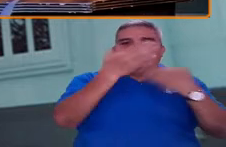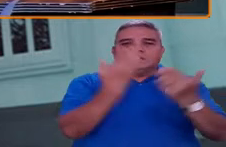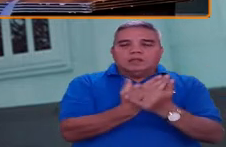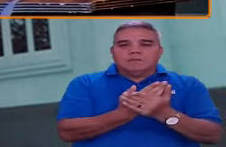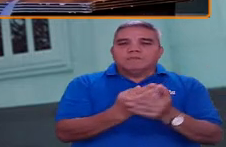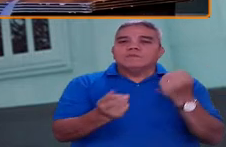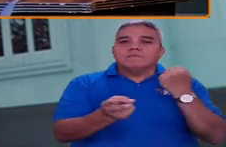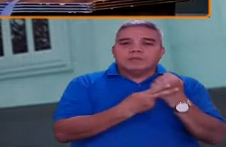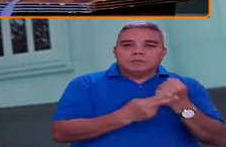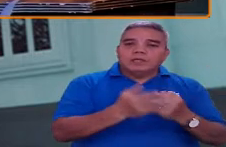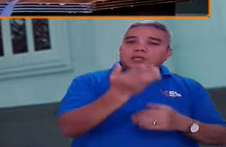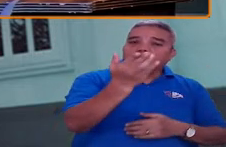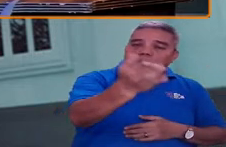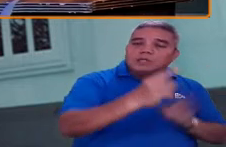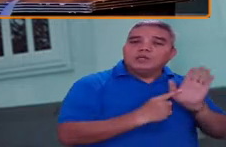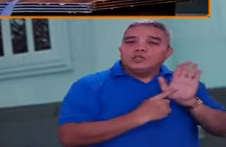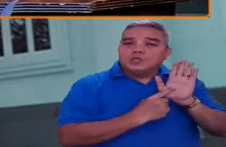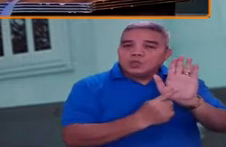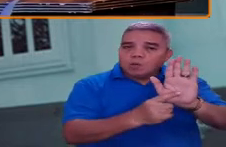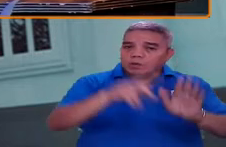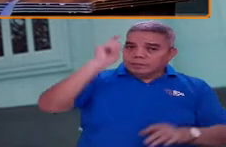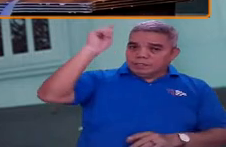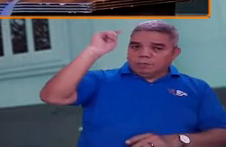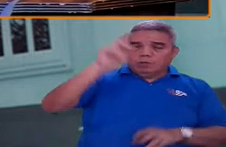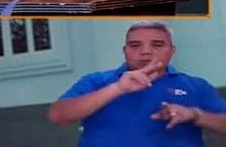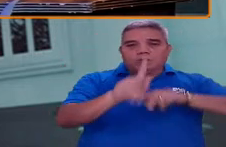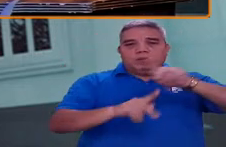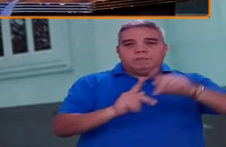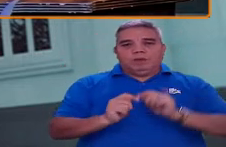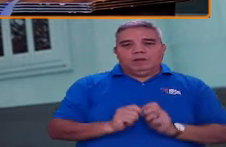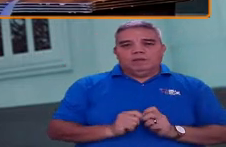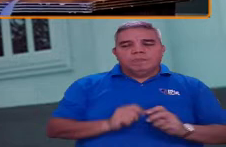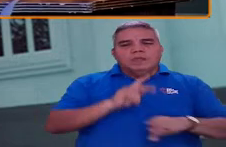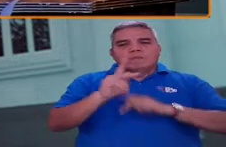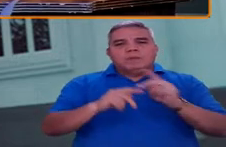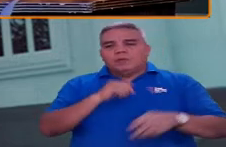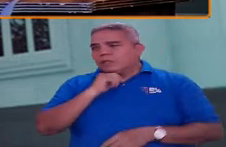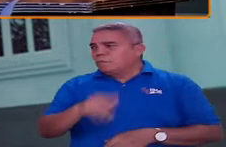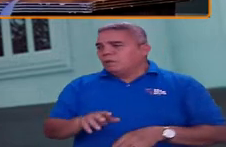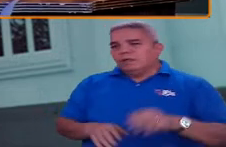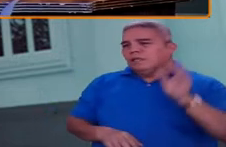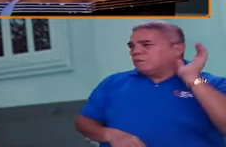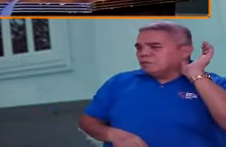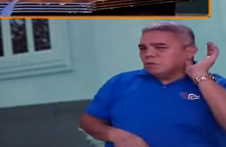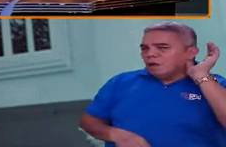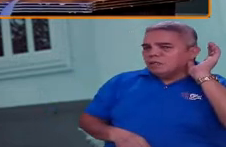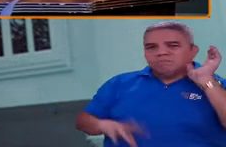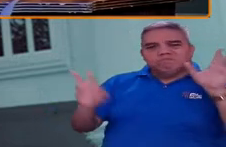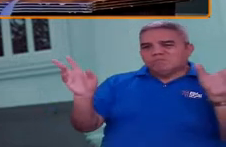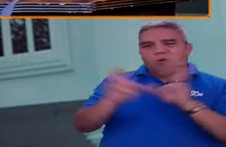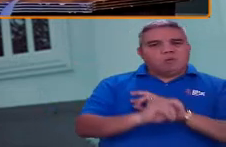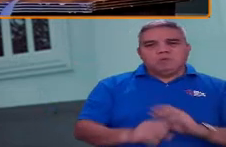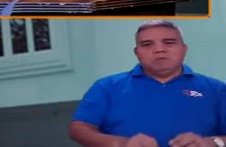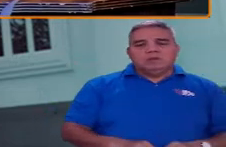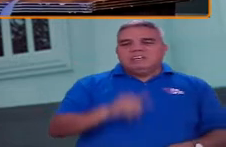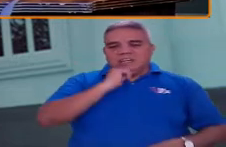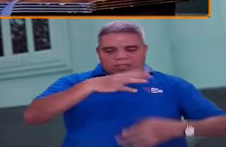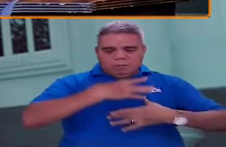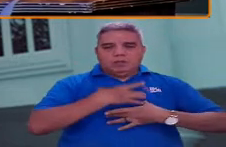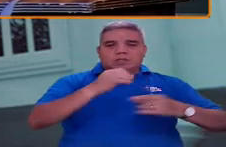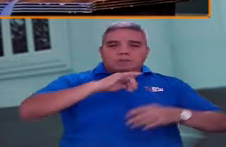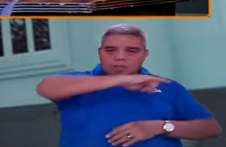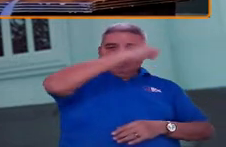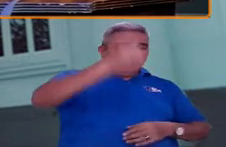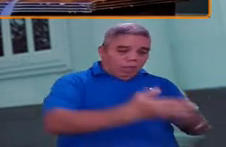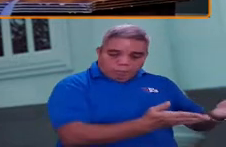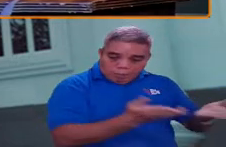let's preserve our testimony before people. People sometimes will not listen to us. They are not interested for us inviting